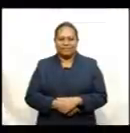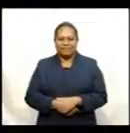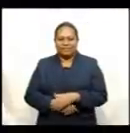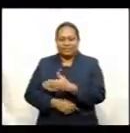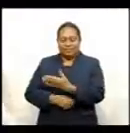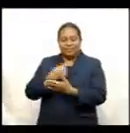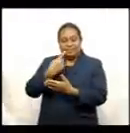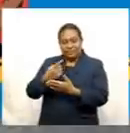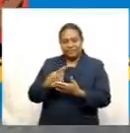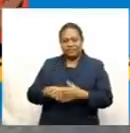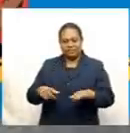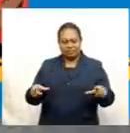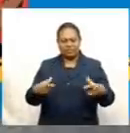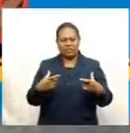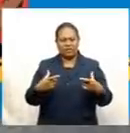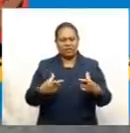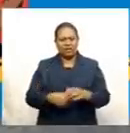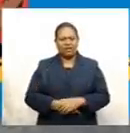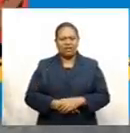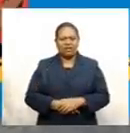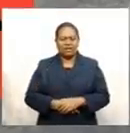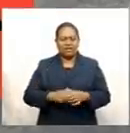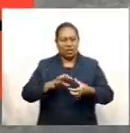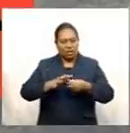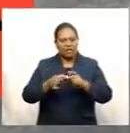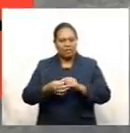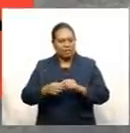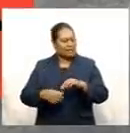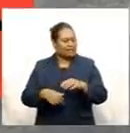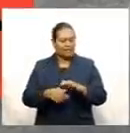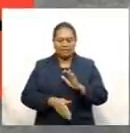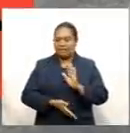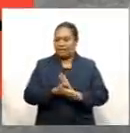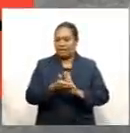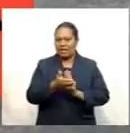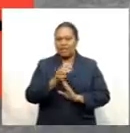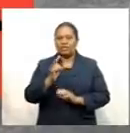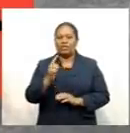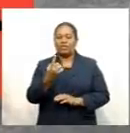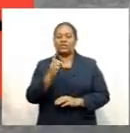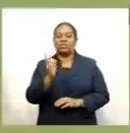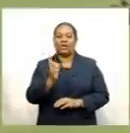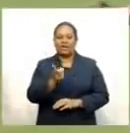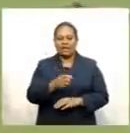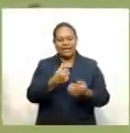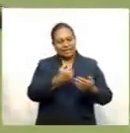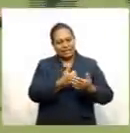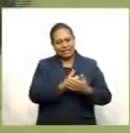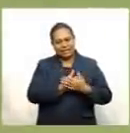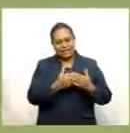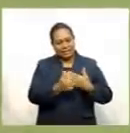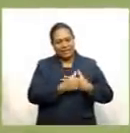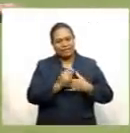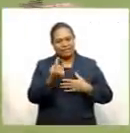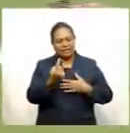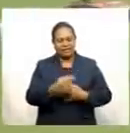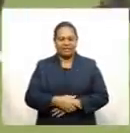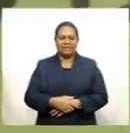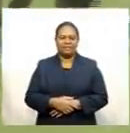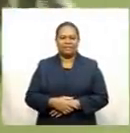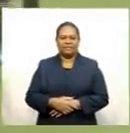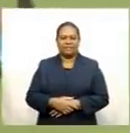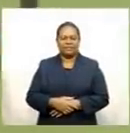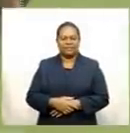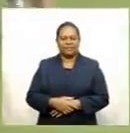Olympic Games is highly anticipated, health and safety must come first for Team Fiji. All the admin